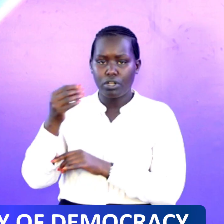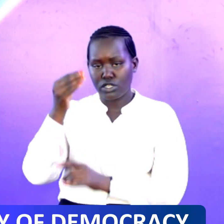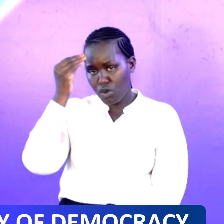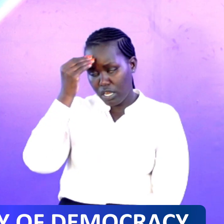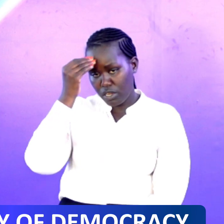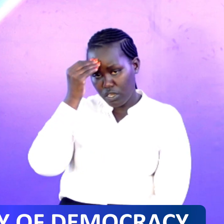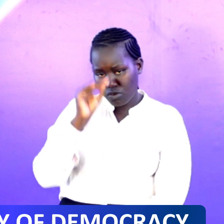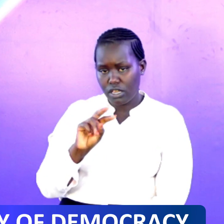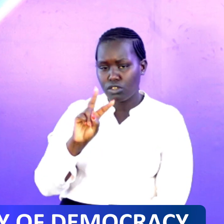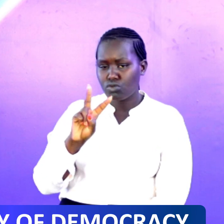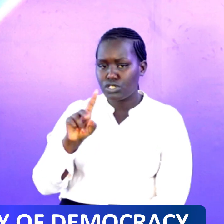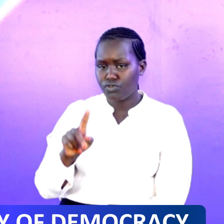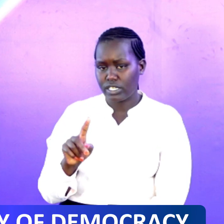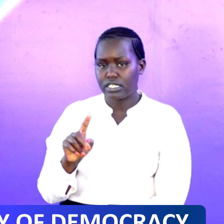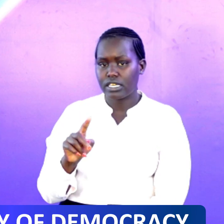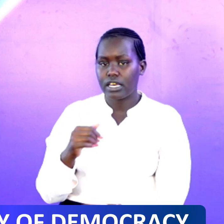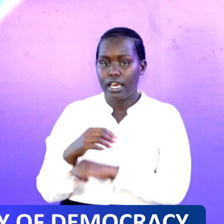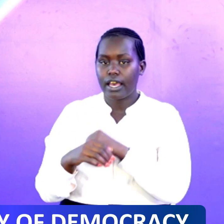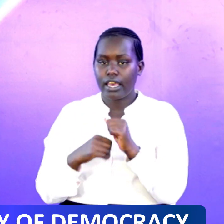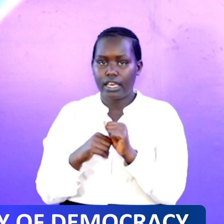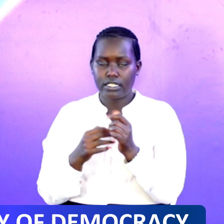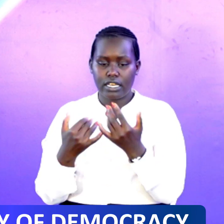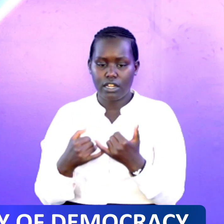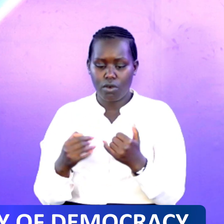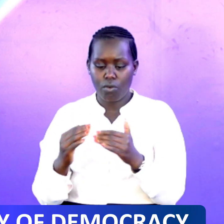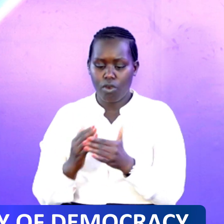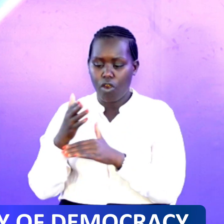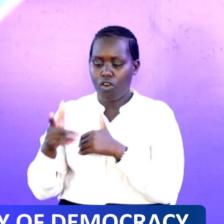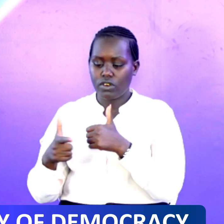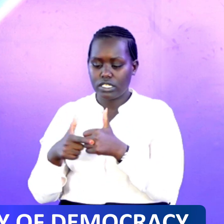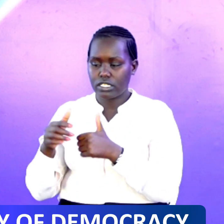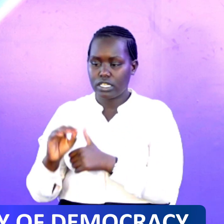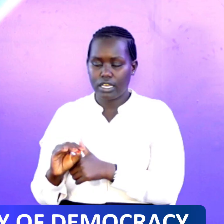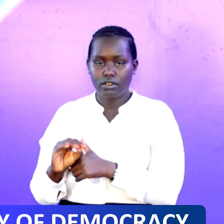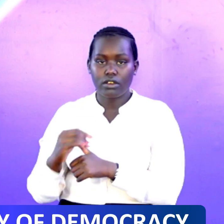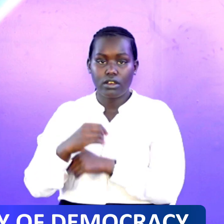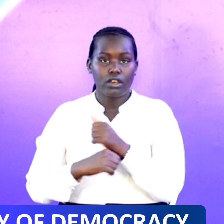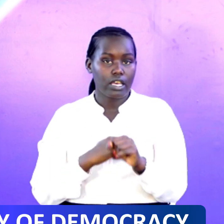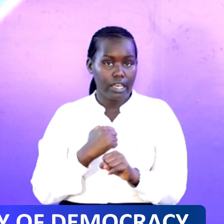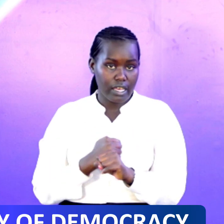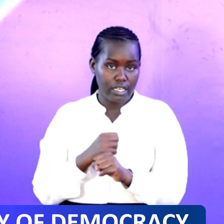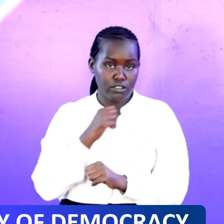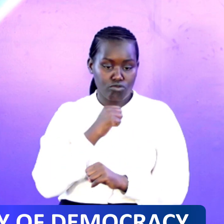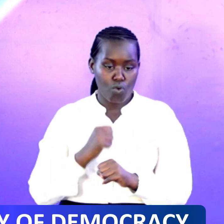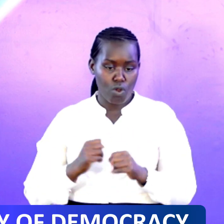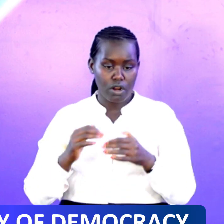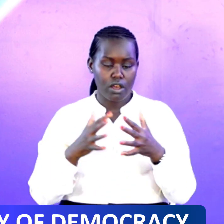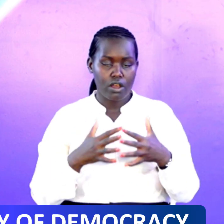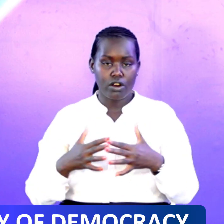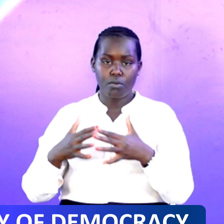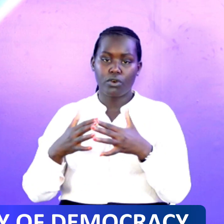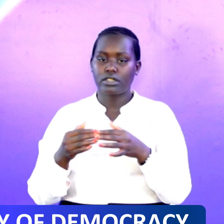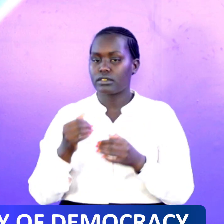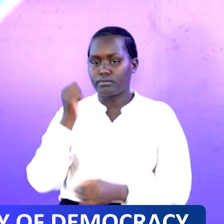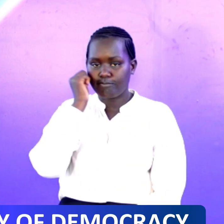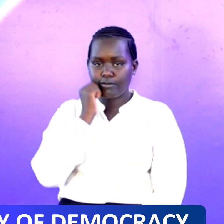in Kenya, Yeah. and yet we are a over 60-year-old democracy. It is very sad. Yeah. And then